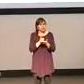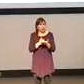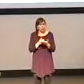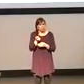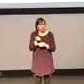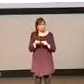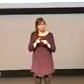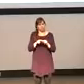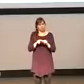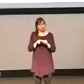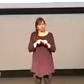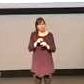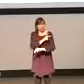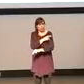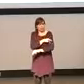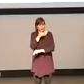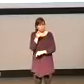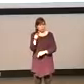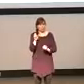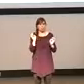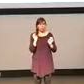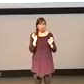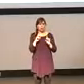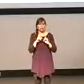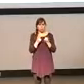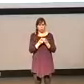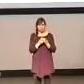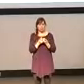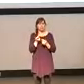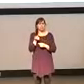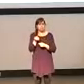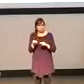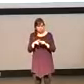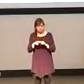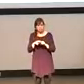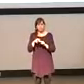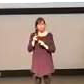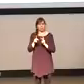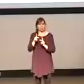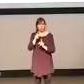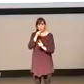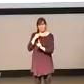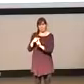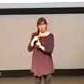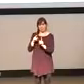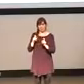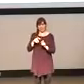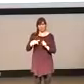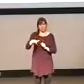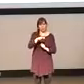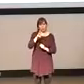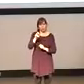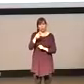in uptick of patients coming to the emergency room, and we've seen an uptick in the positivity of tests within Washtenaw